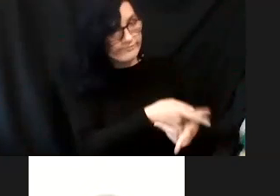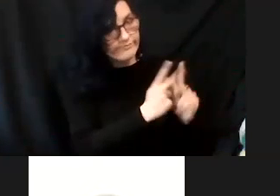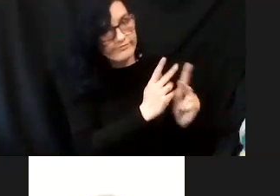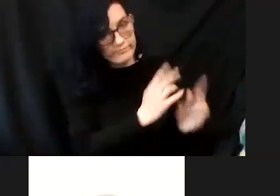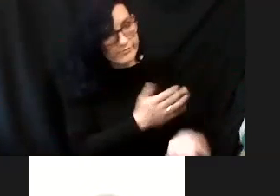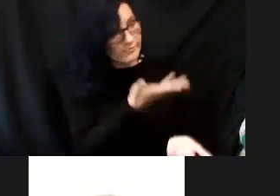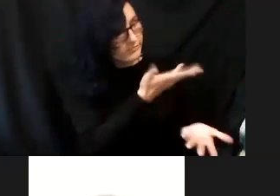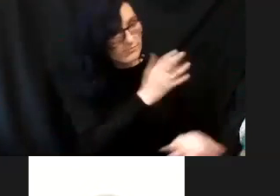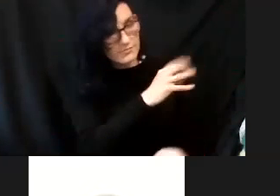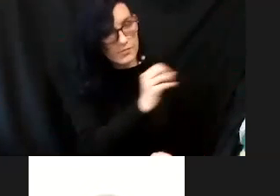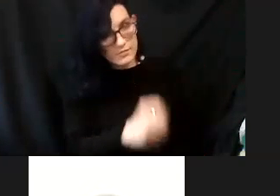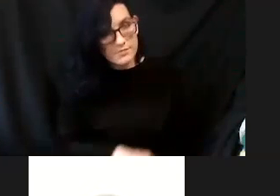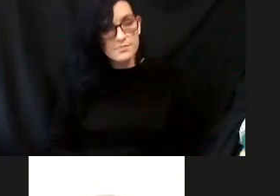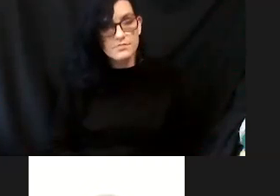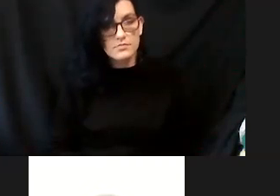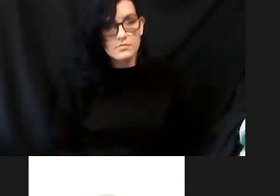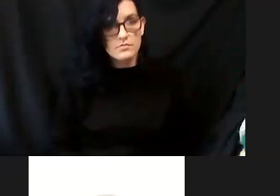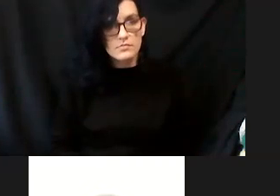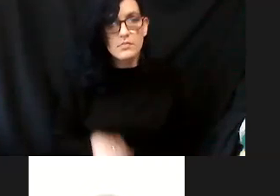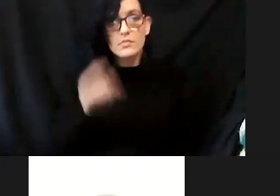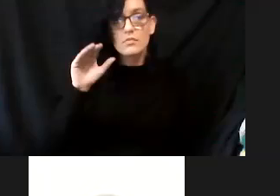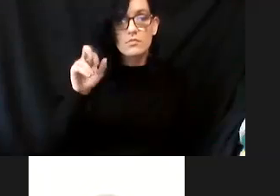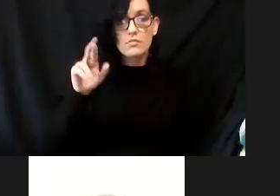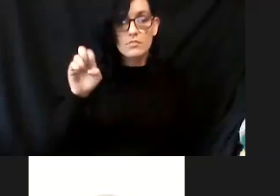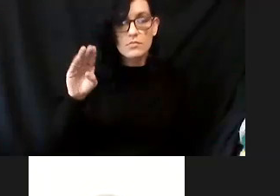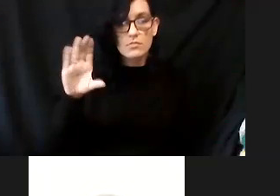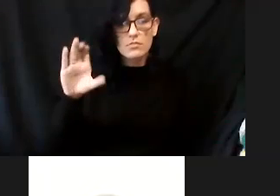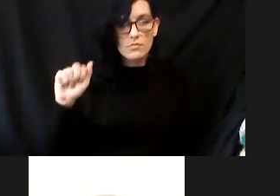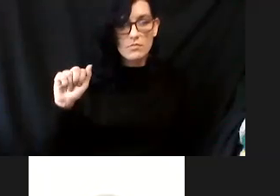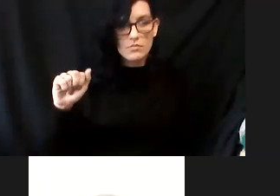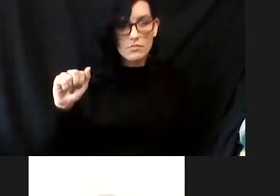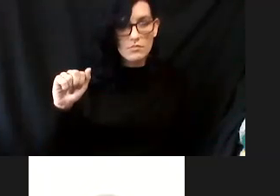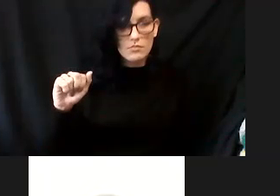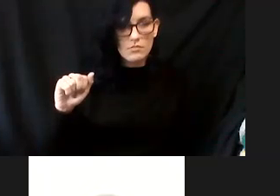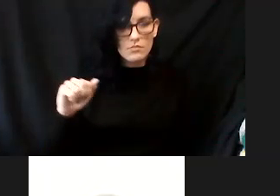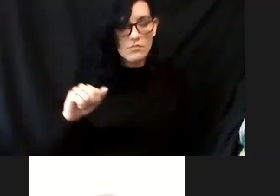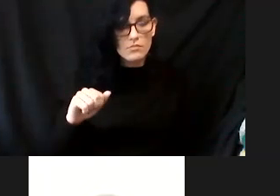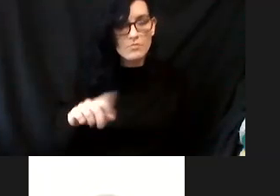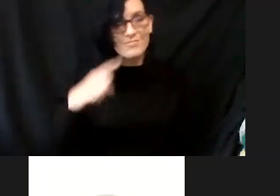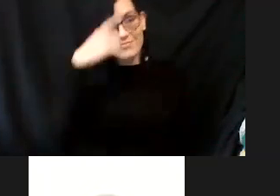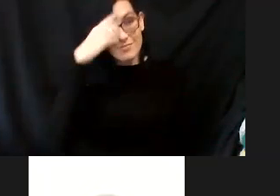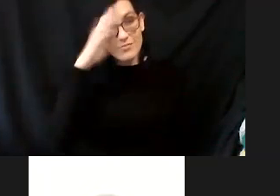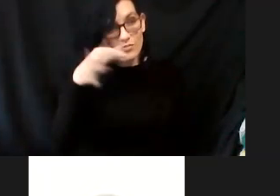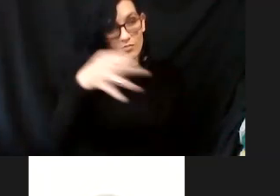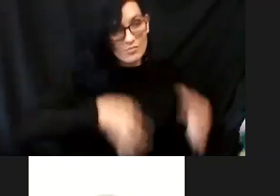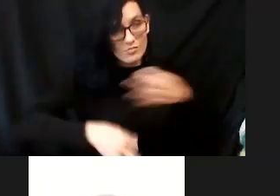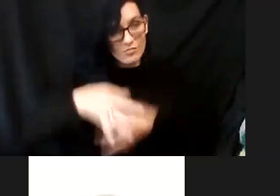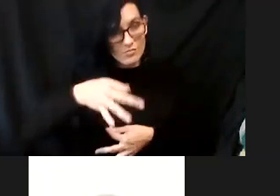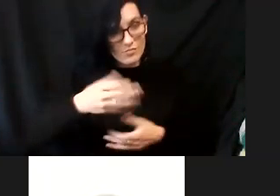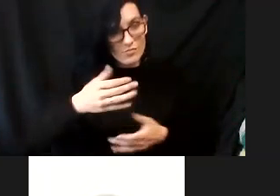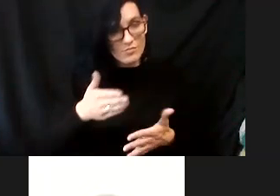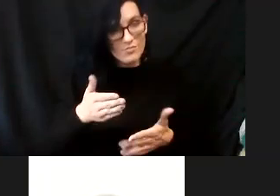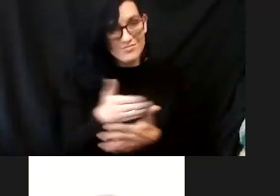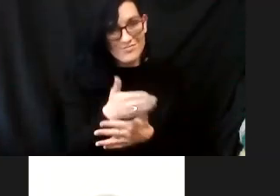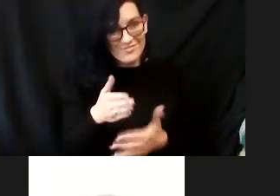change your payment plan. Hey, Rebecca. Yeah. I think we are going to switch again between Carly and Andrew.